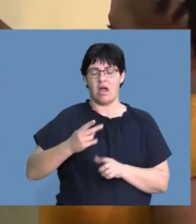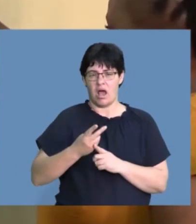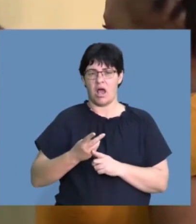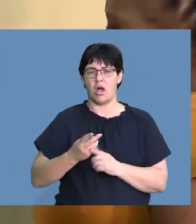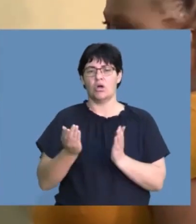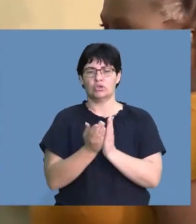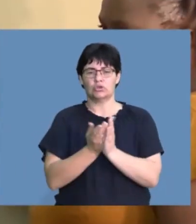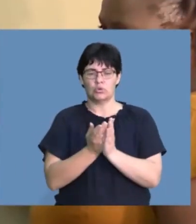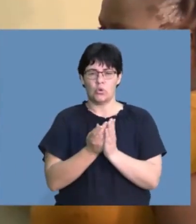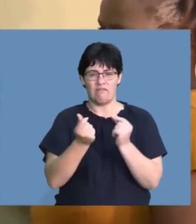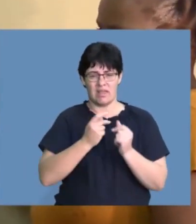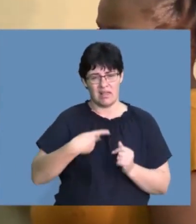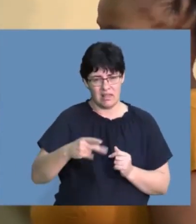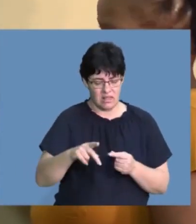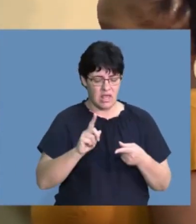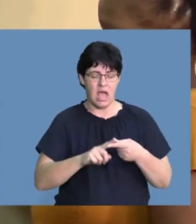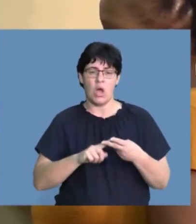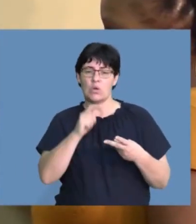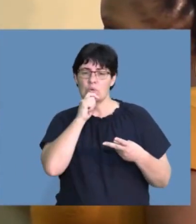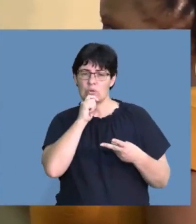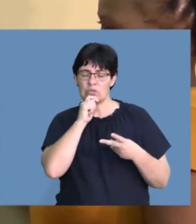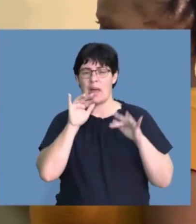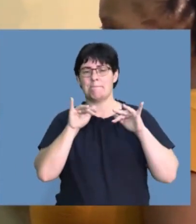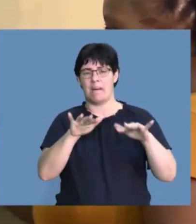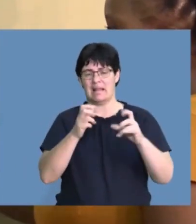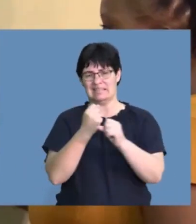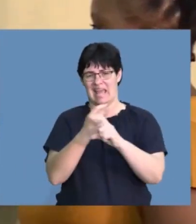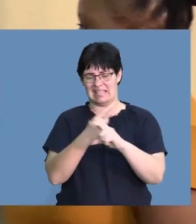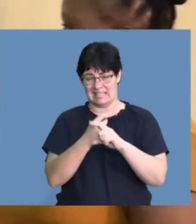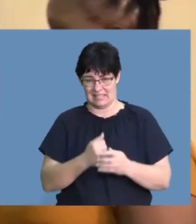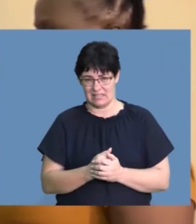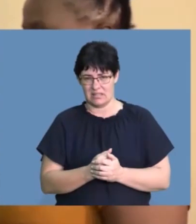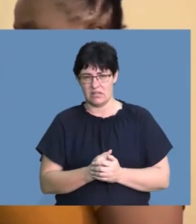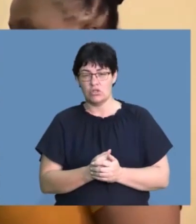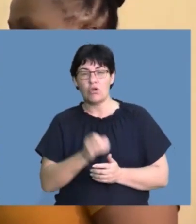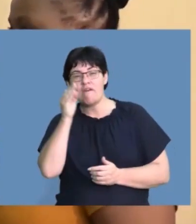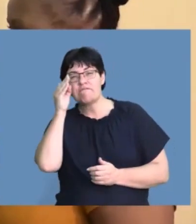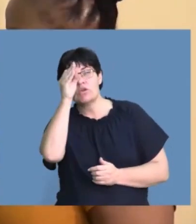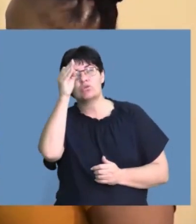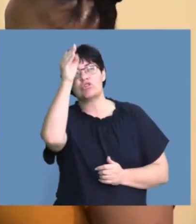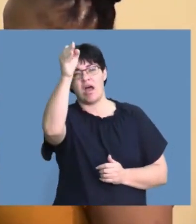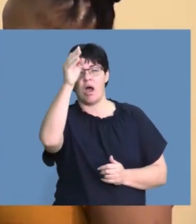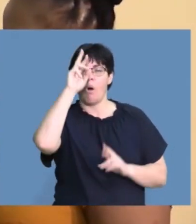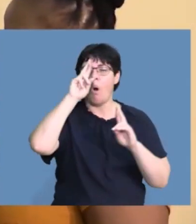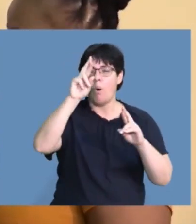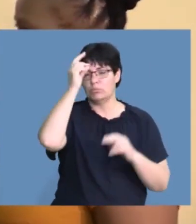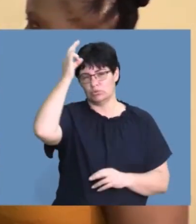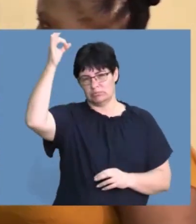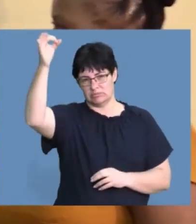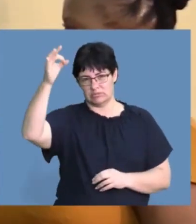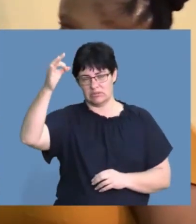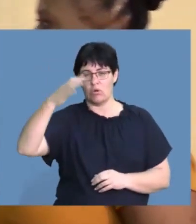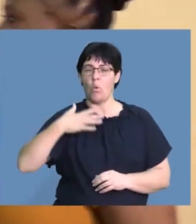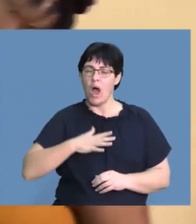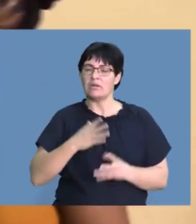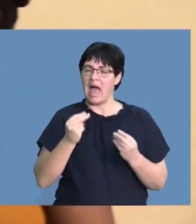school fees and using public transport. Now looking at the future, hopes and dreams. She hopes one